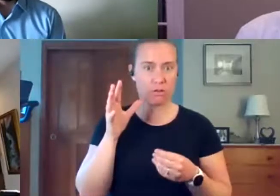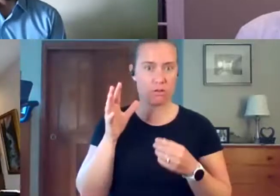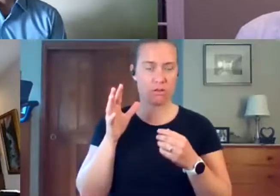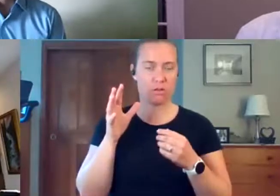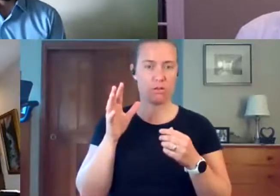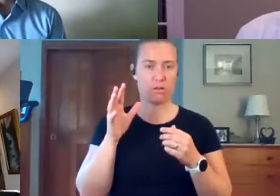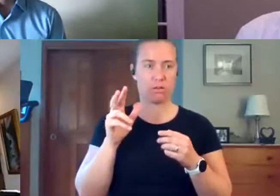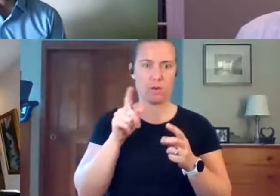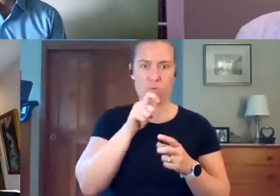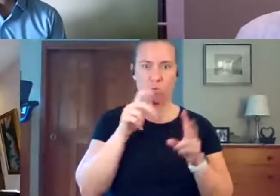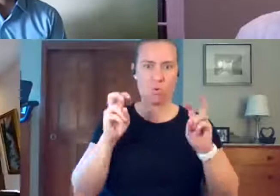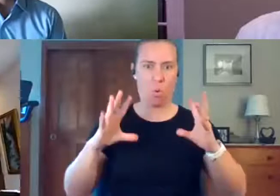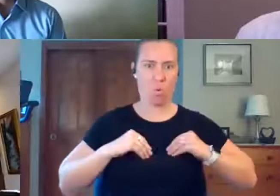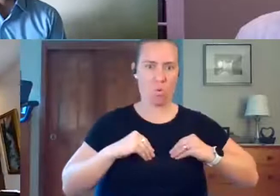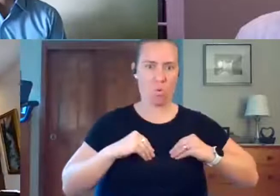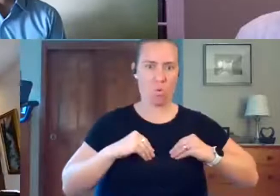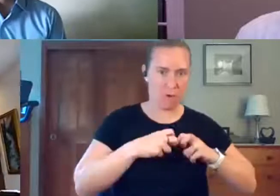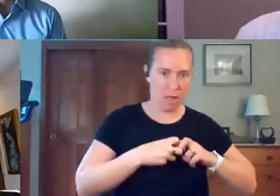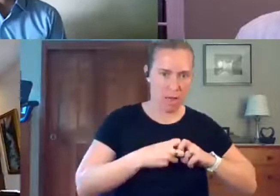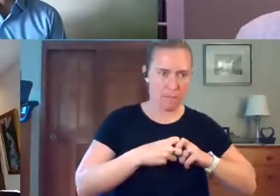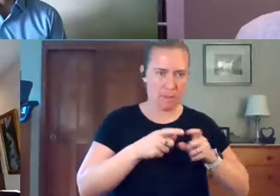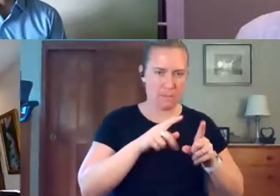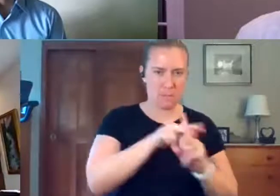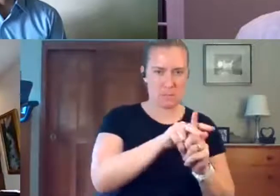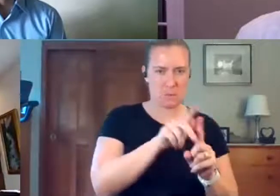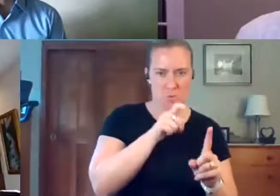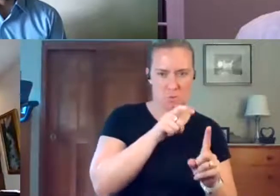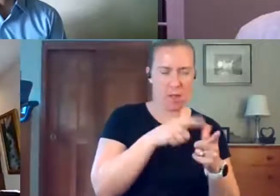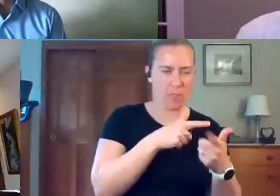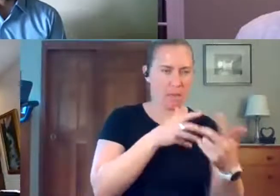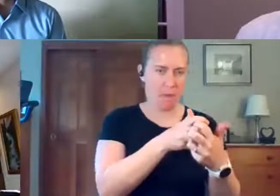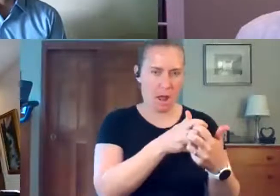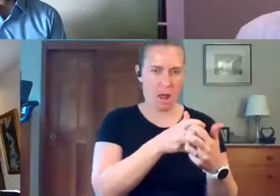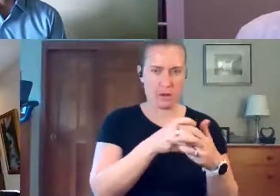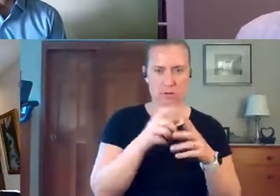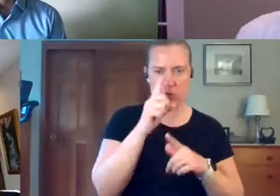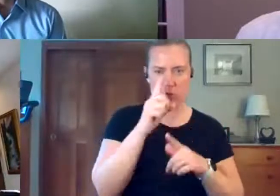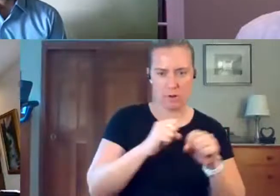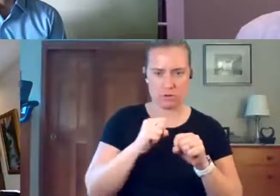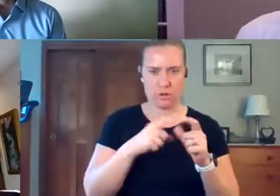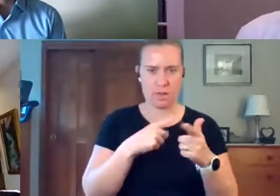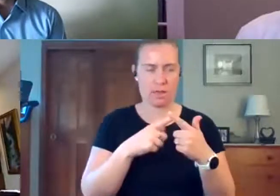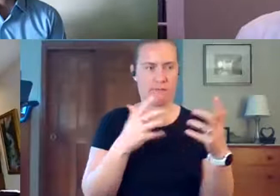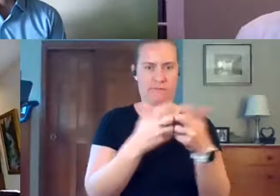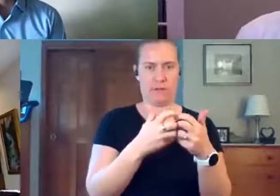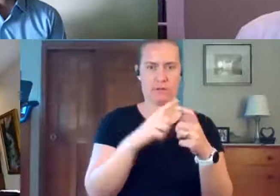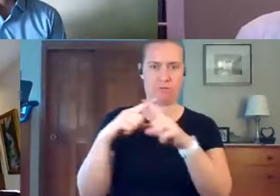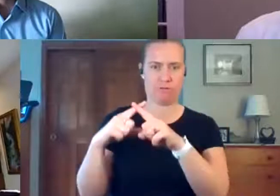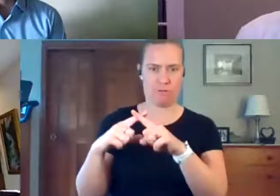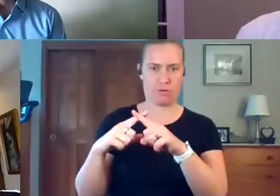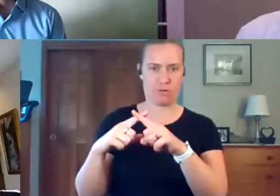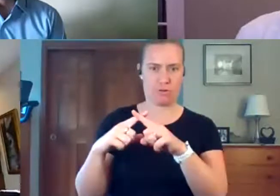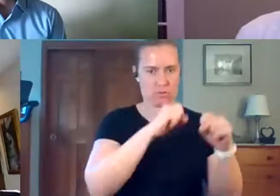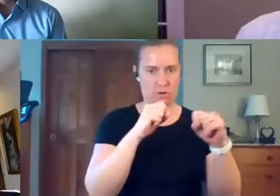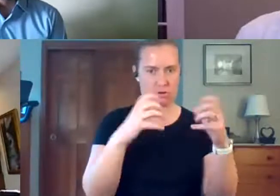of the problem and trying to find who that is and match our strategies and our targets accordingly. Andrew, I'm sure you've